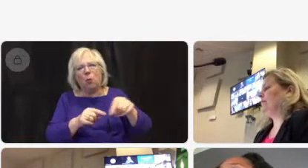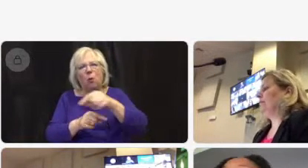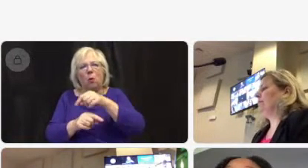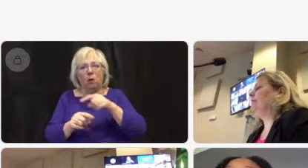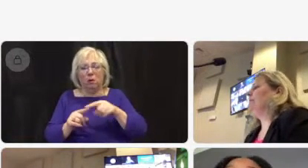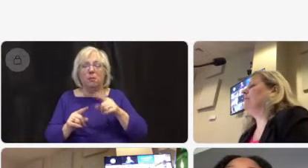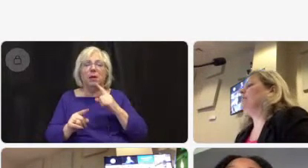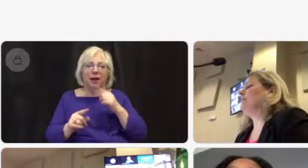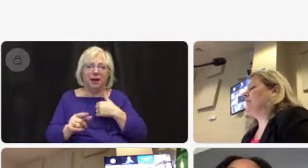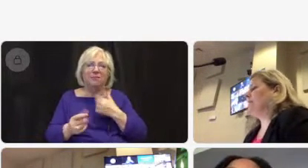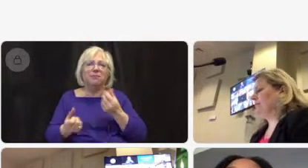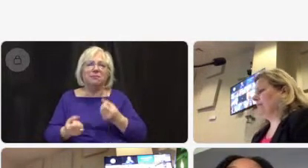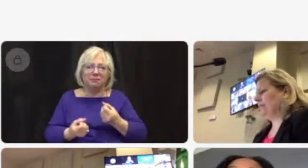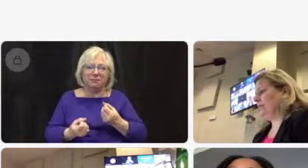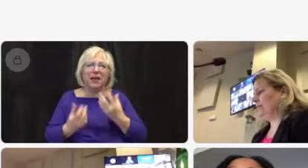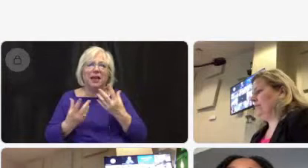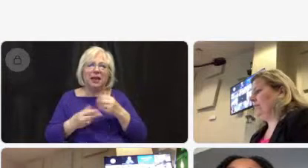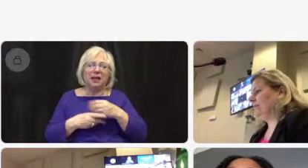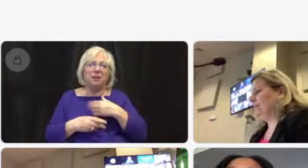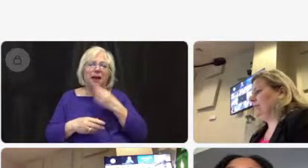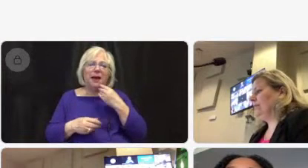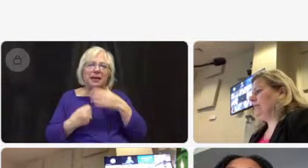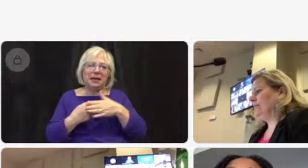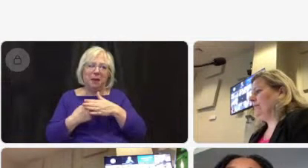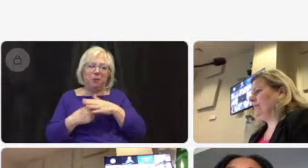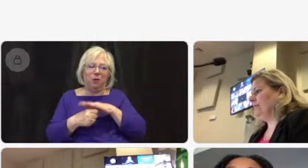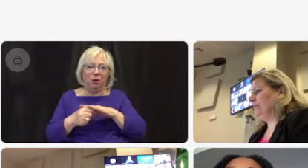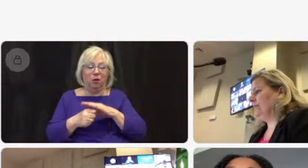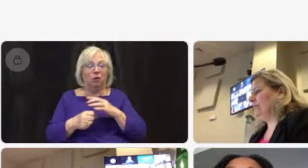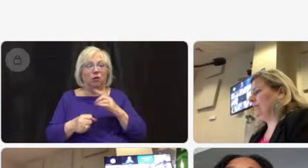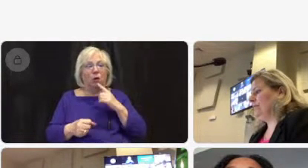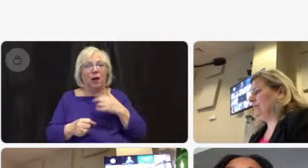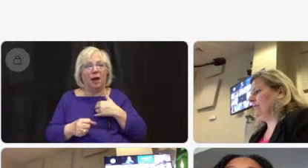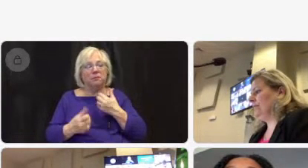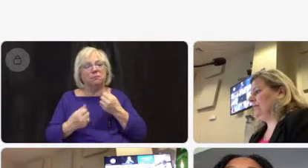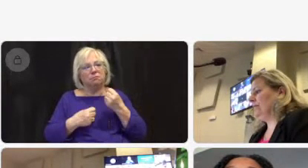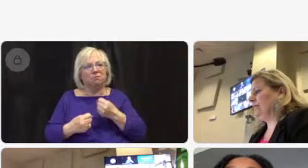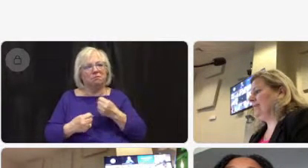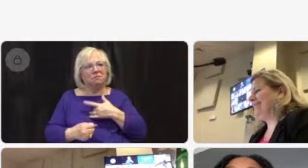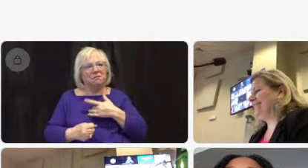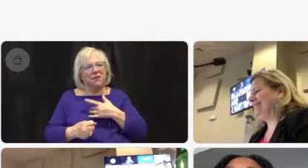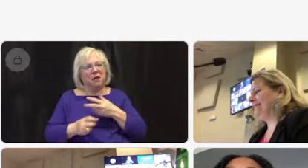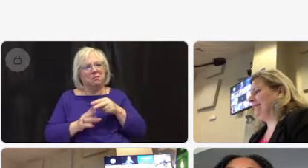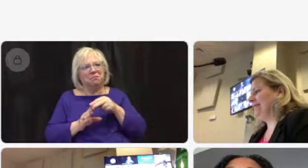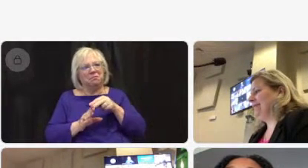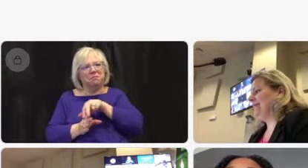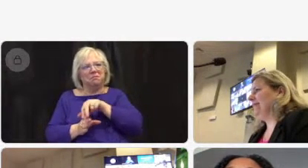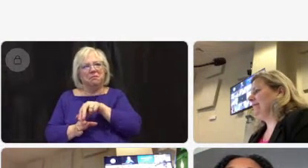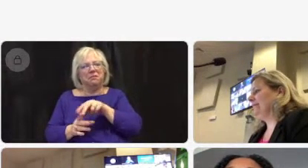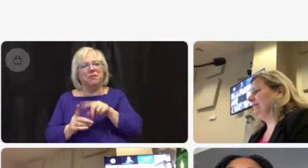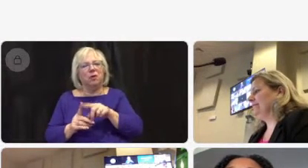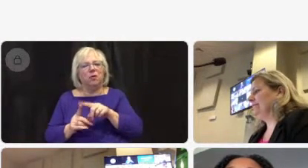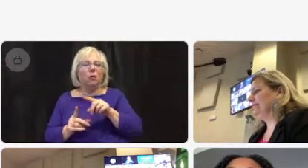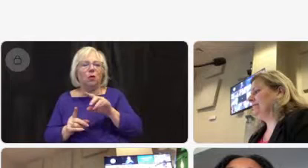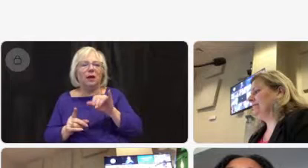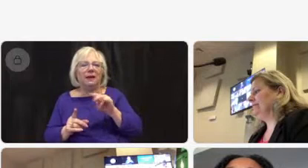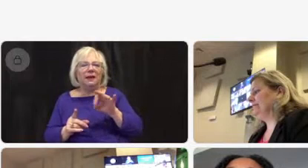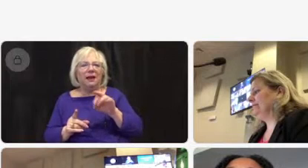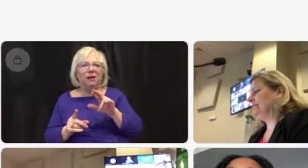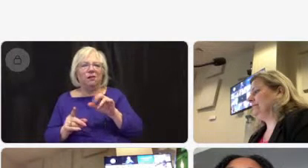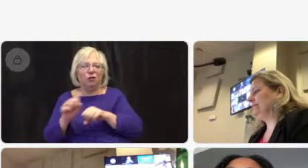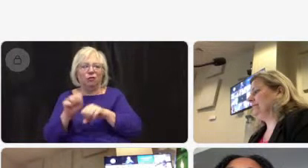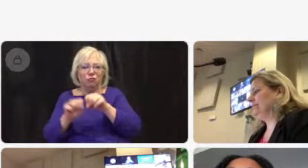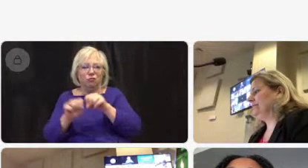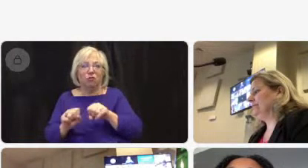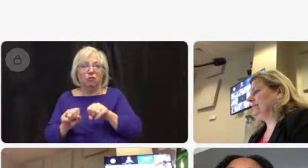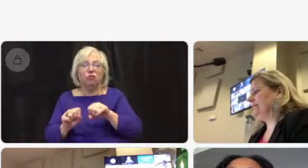So I have a bias towards infrastructure. I'm going to say that loud and clear. And that helps me. That